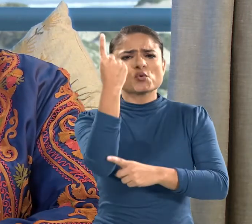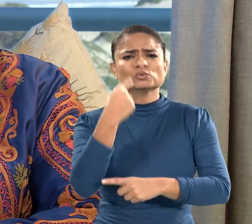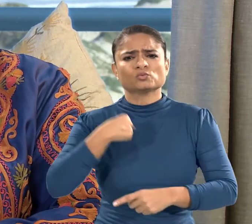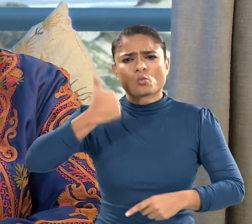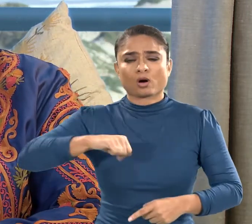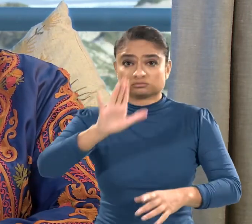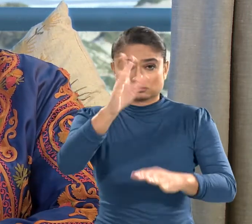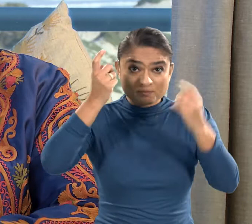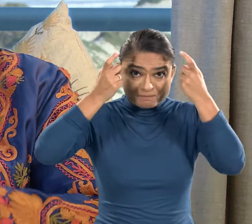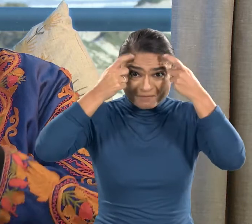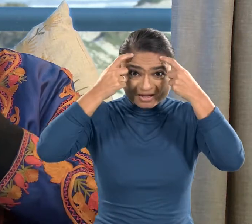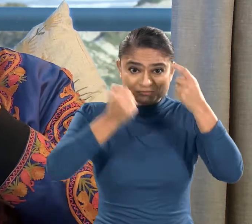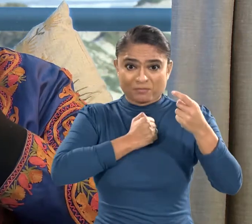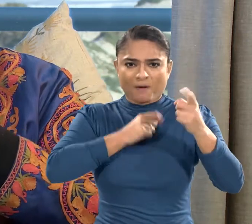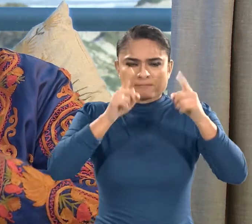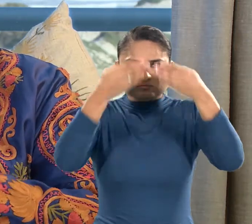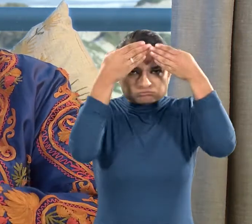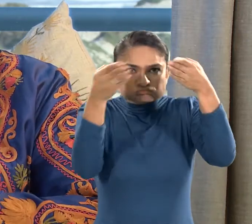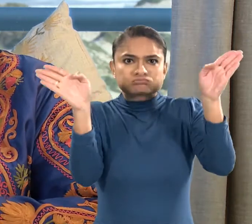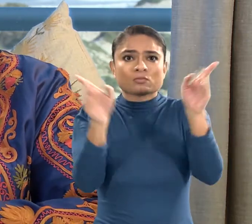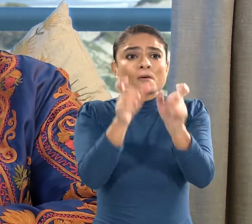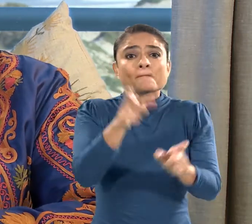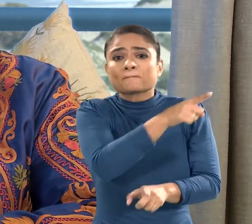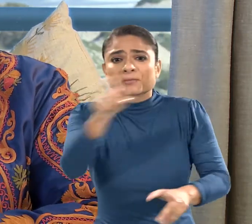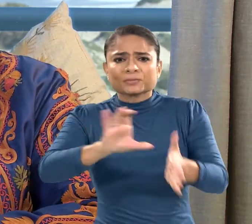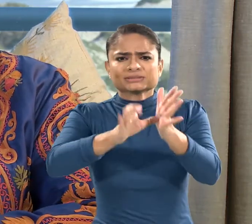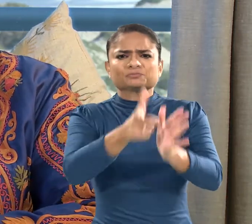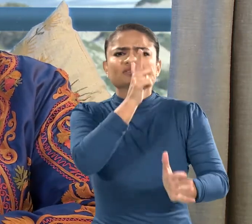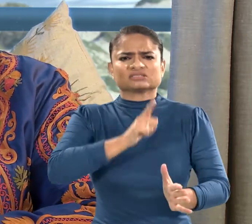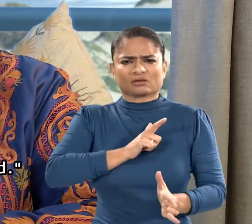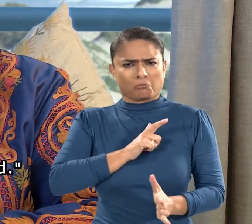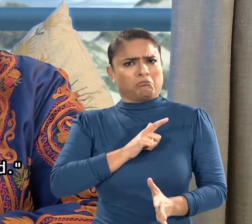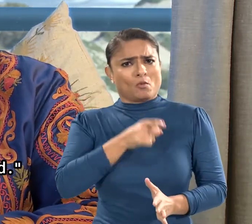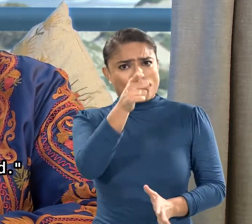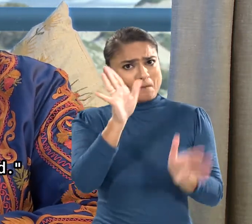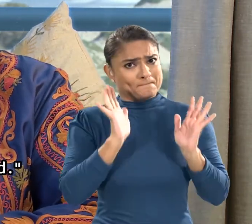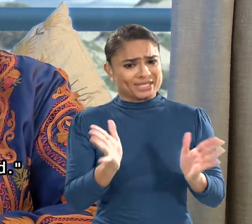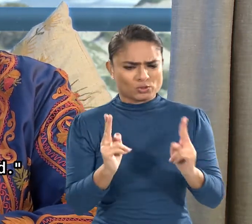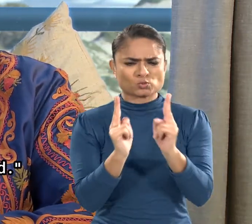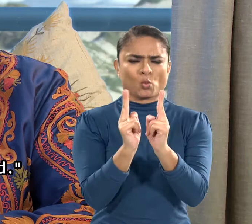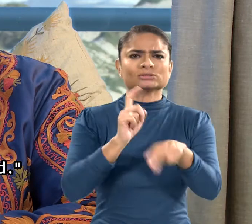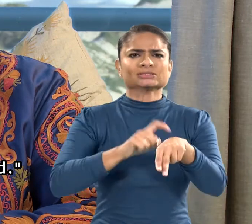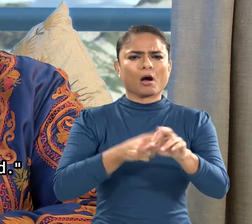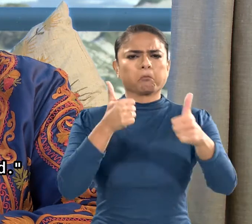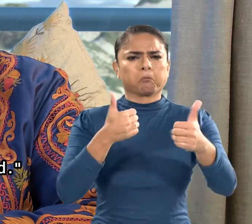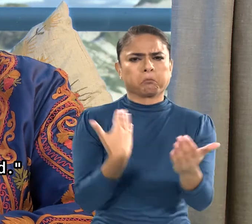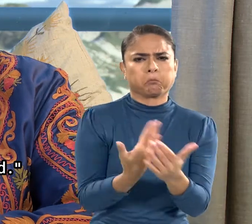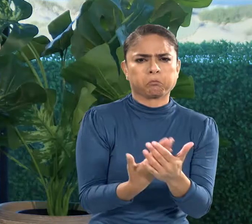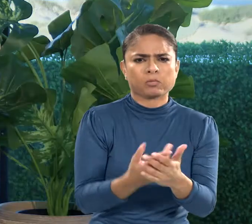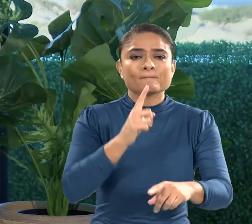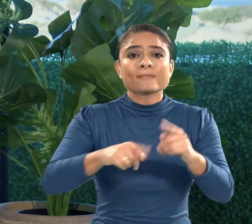I wanted to say that my mind was opened when somebody with a disability said to me, but you are all only temporarily